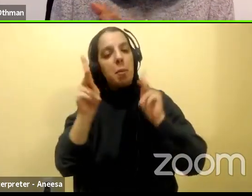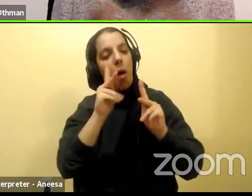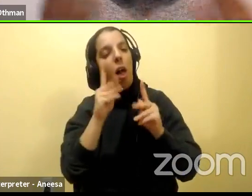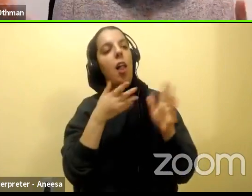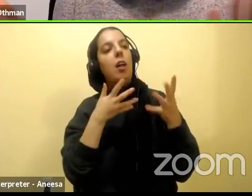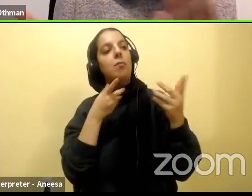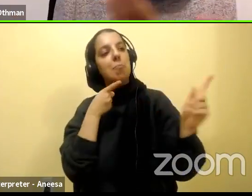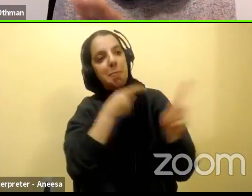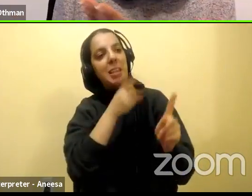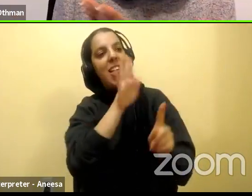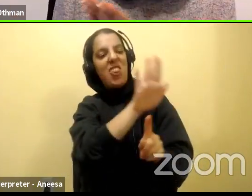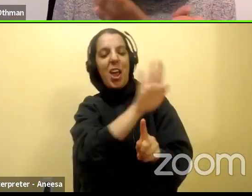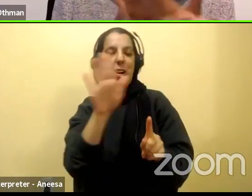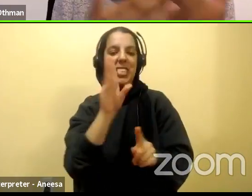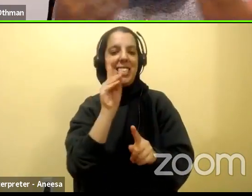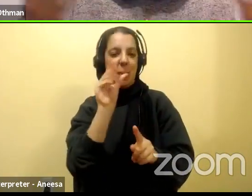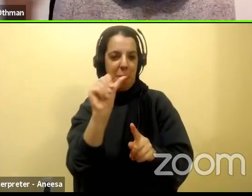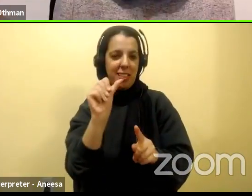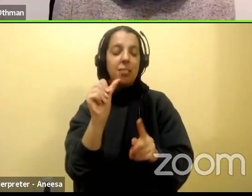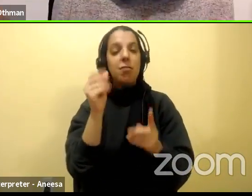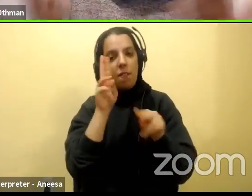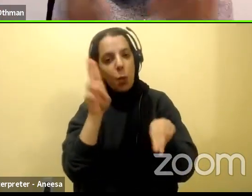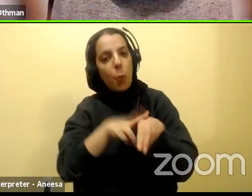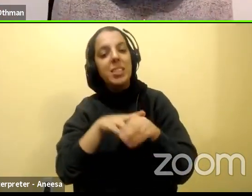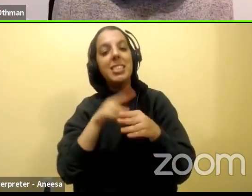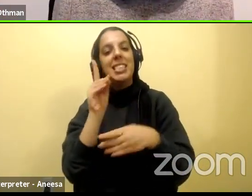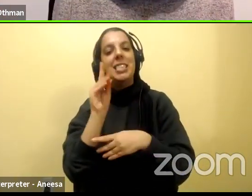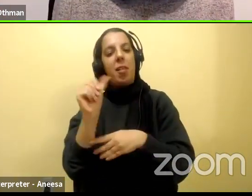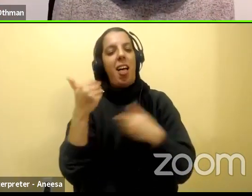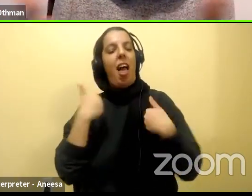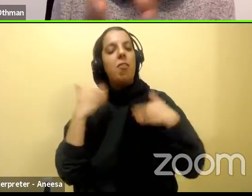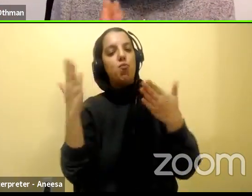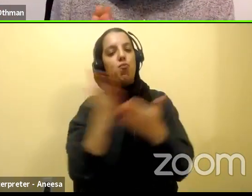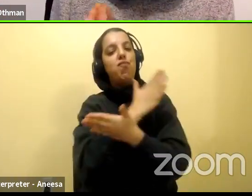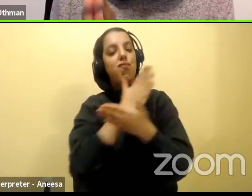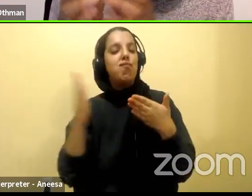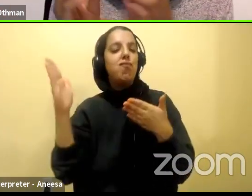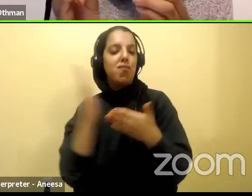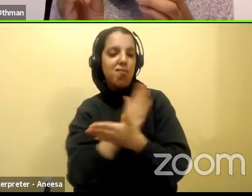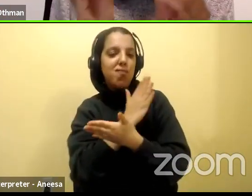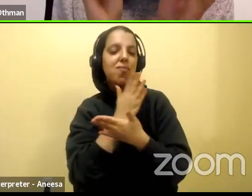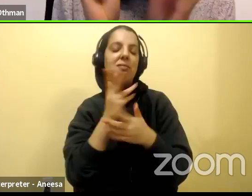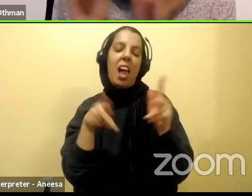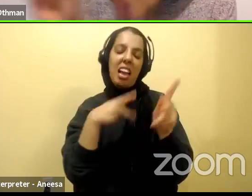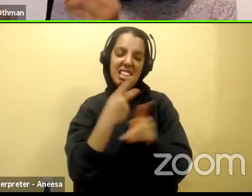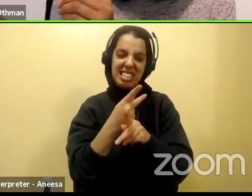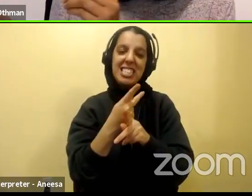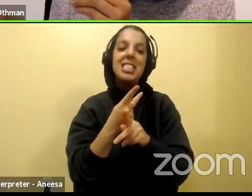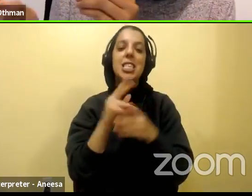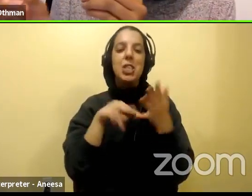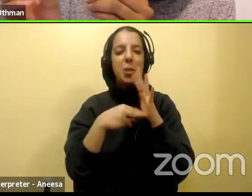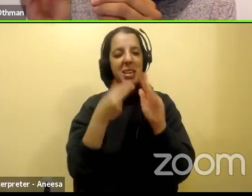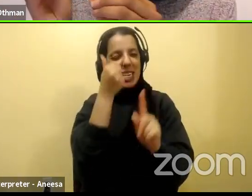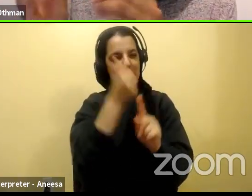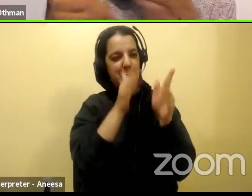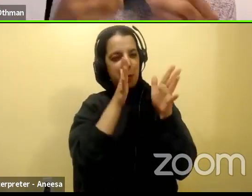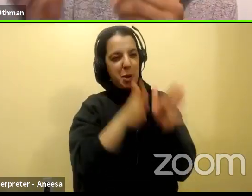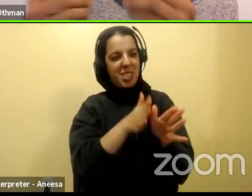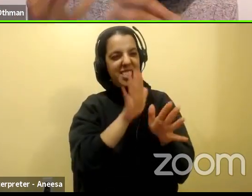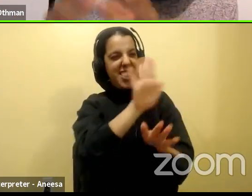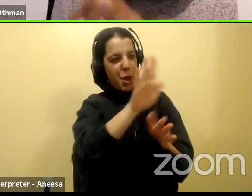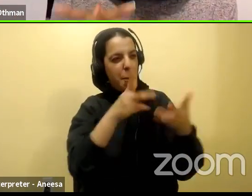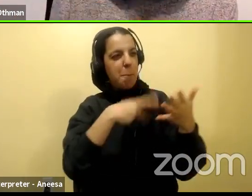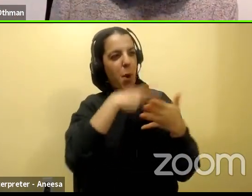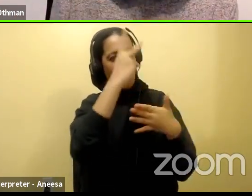disabilities. And as we know, disabilities range from, have a very wide range. So everybody gets a very specific, you